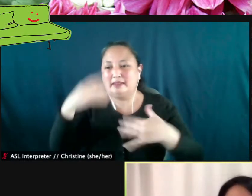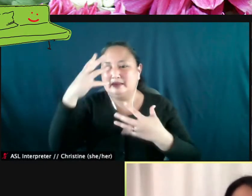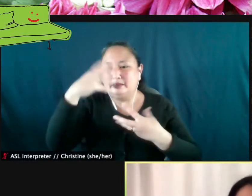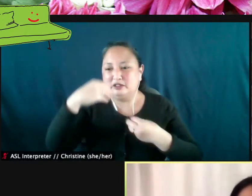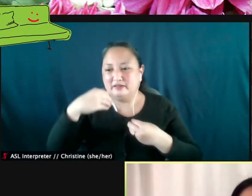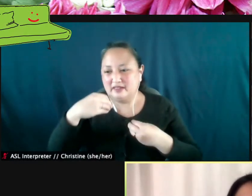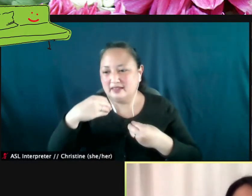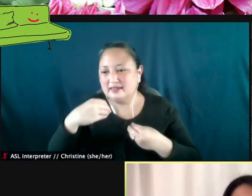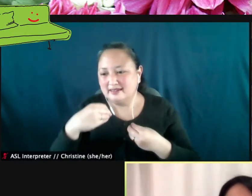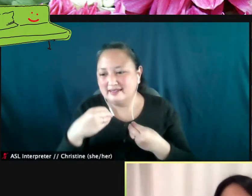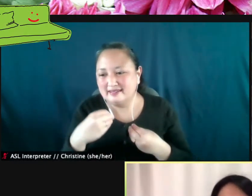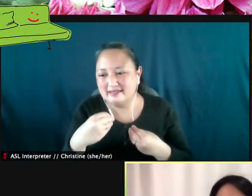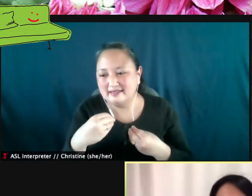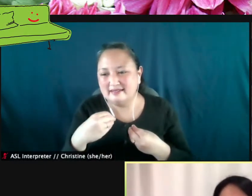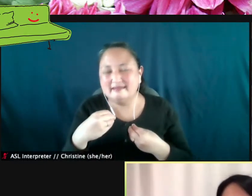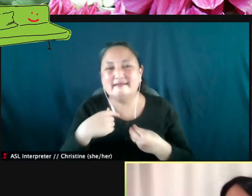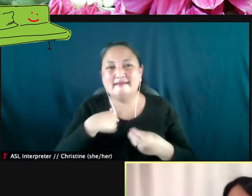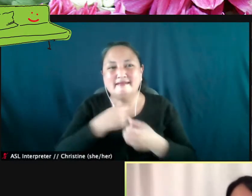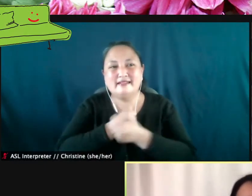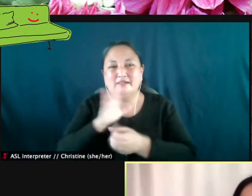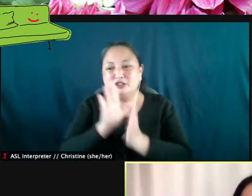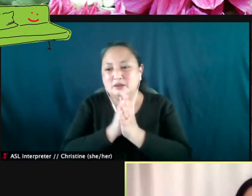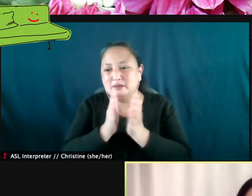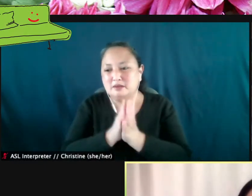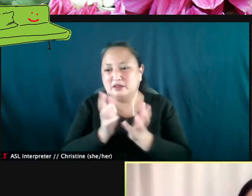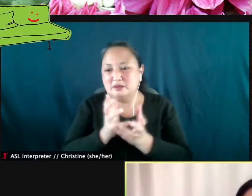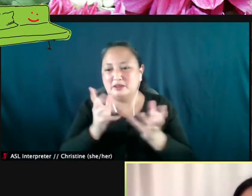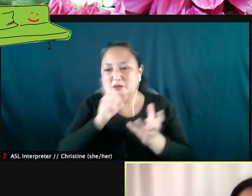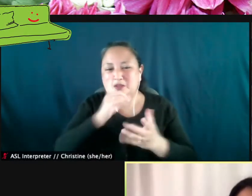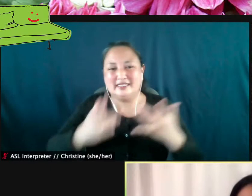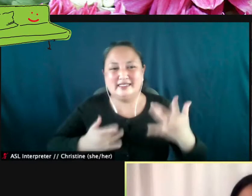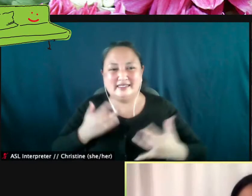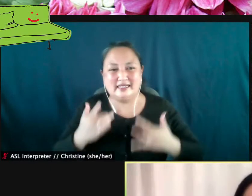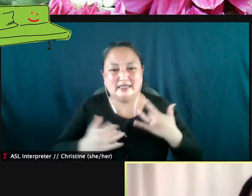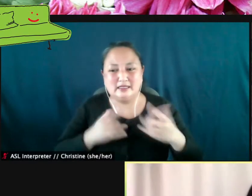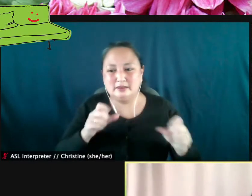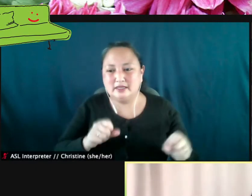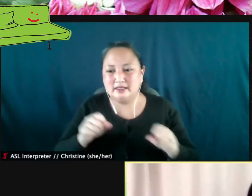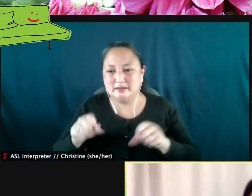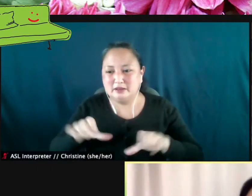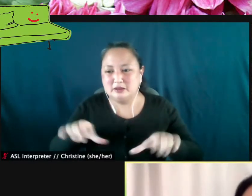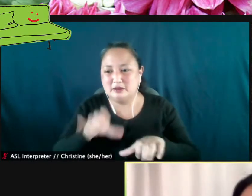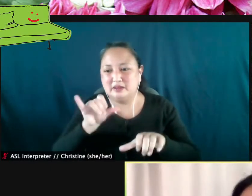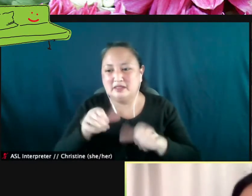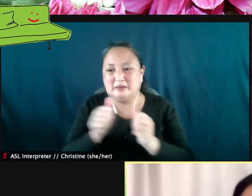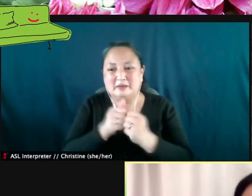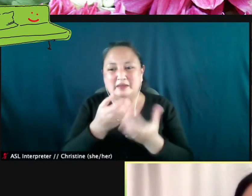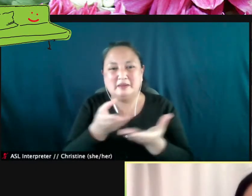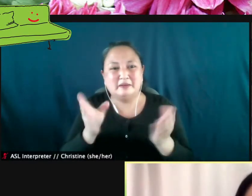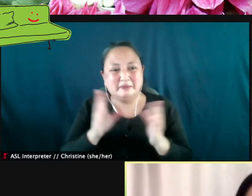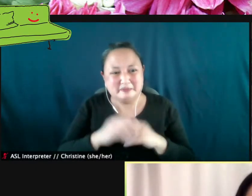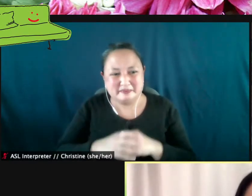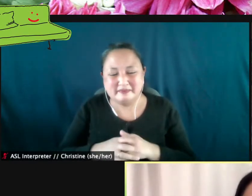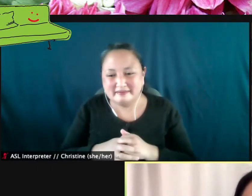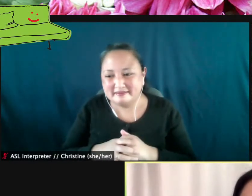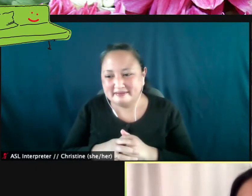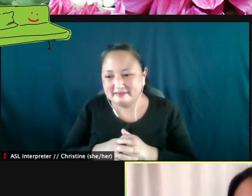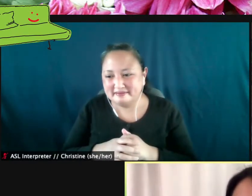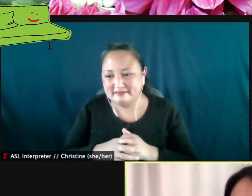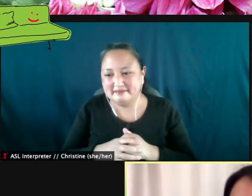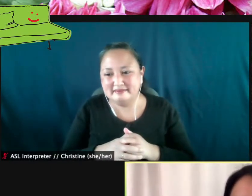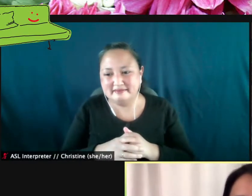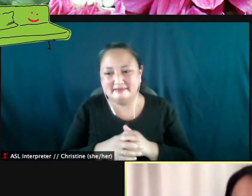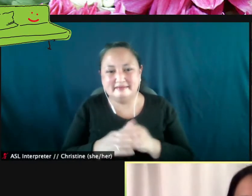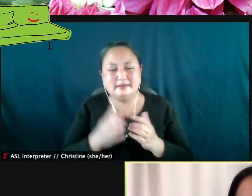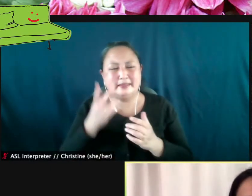beautiful. I loved your book so much. I'm really excited to get to do this talk with you. I'm gonna see if I can make you